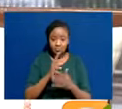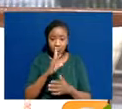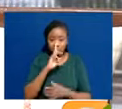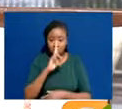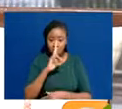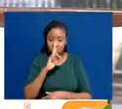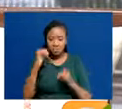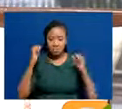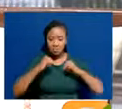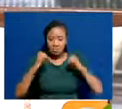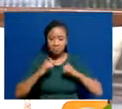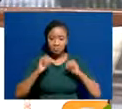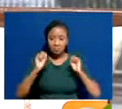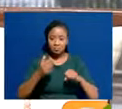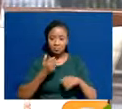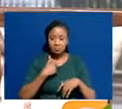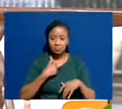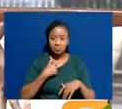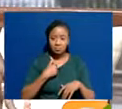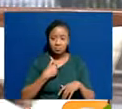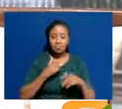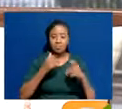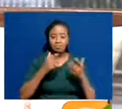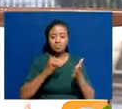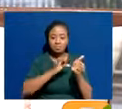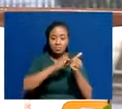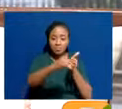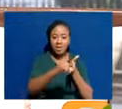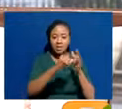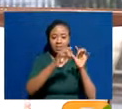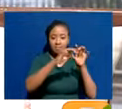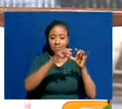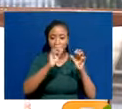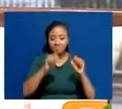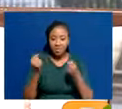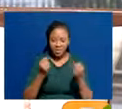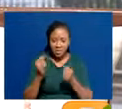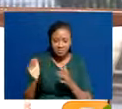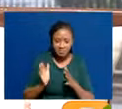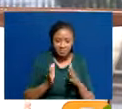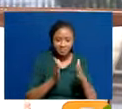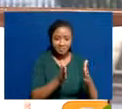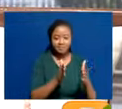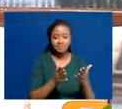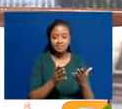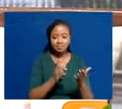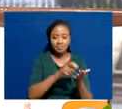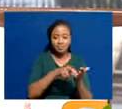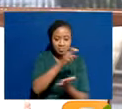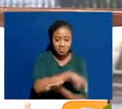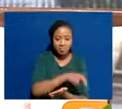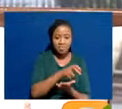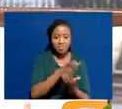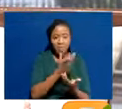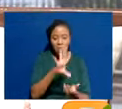have agreed to even help us have the sheds, and we'll co-brand those sheds. You can come and park, drop somebody, pick